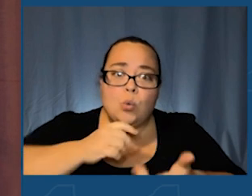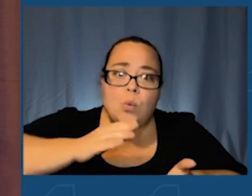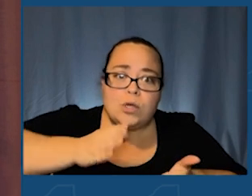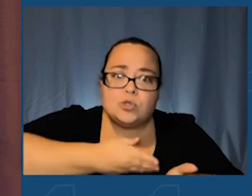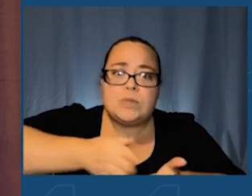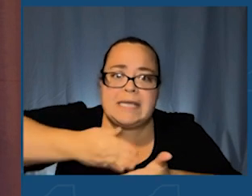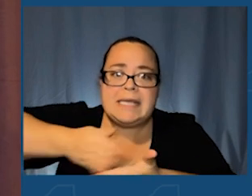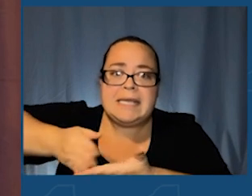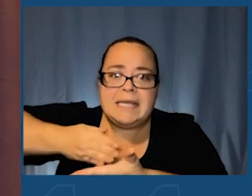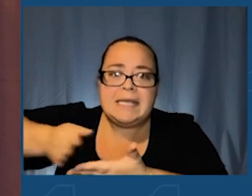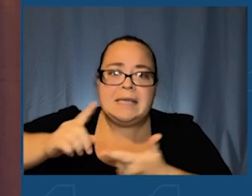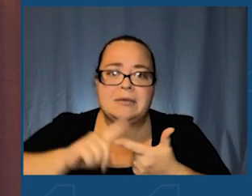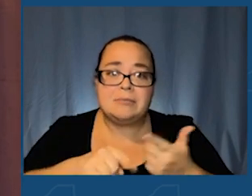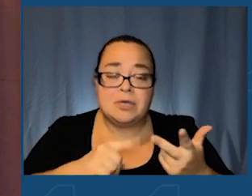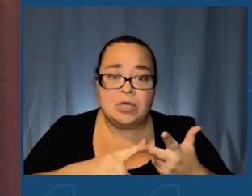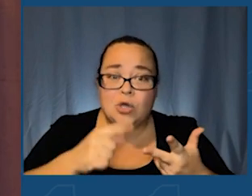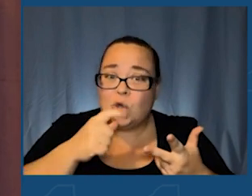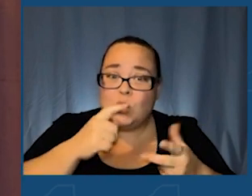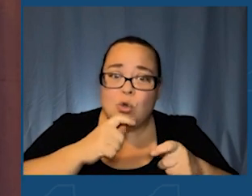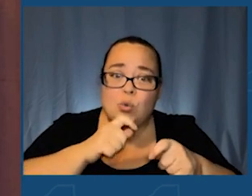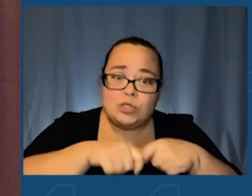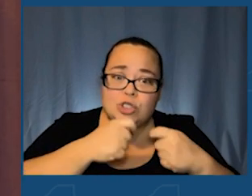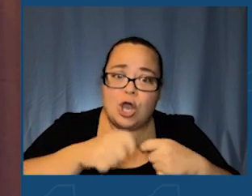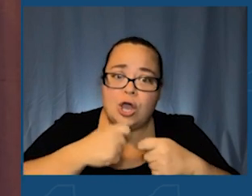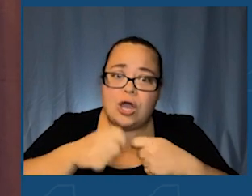my God, who will darn the stockings?